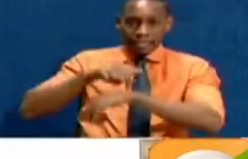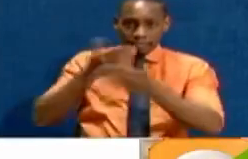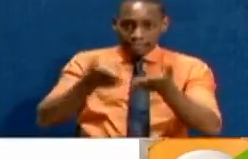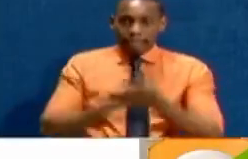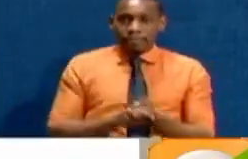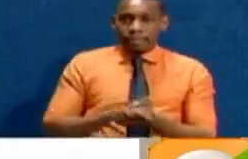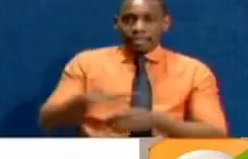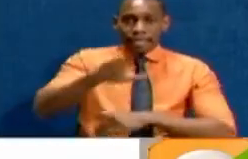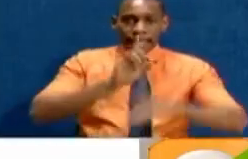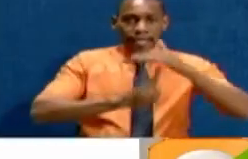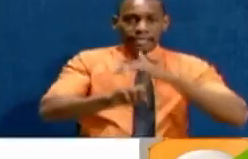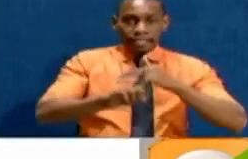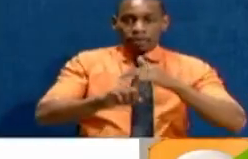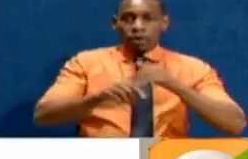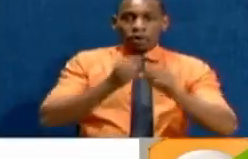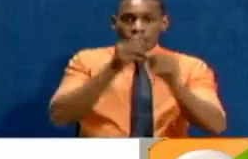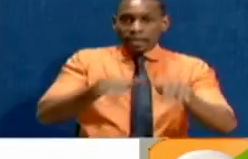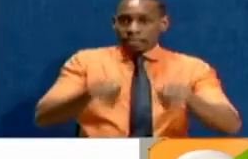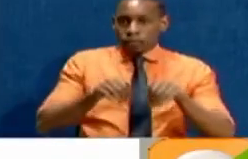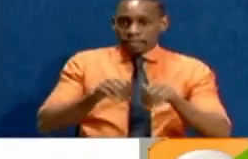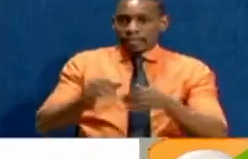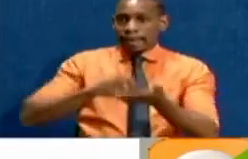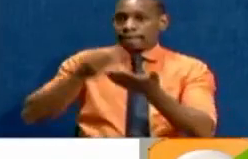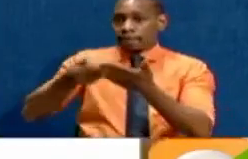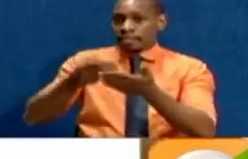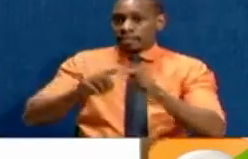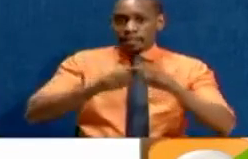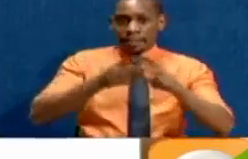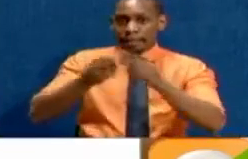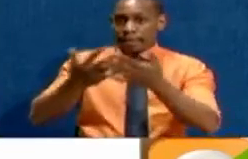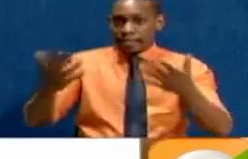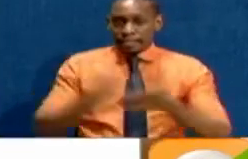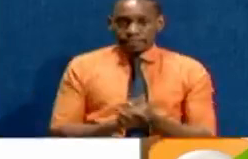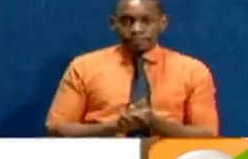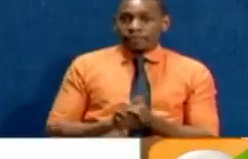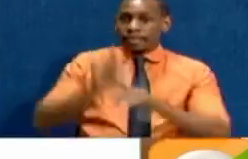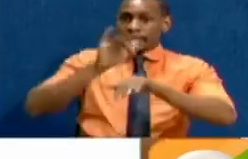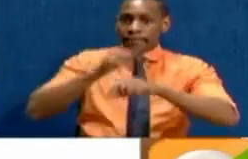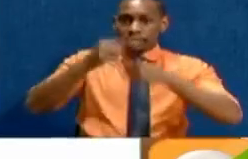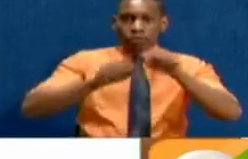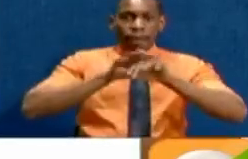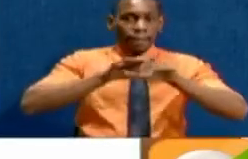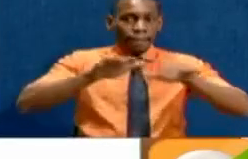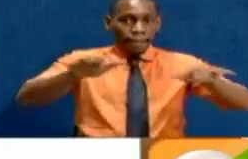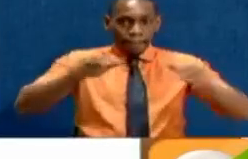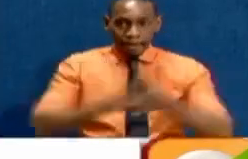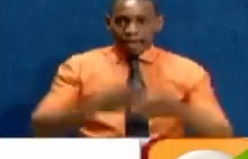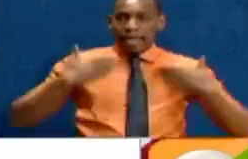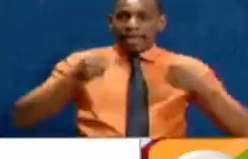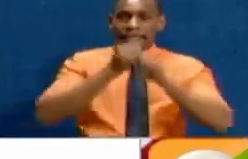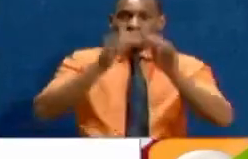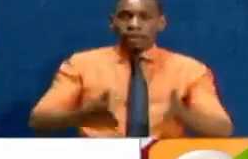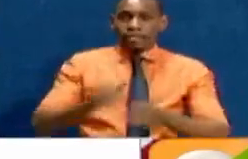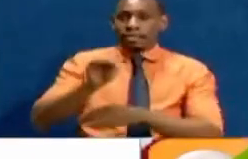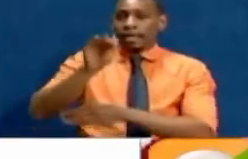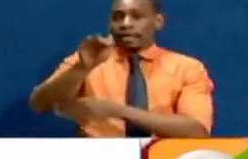moment. The point of entry staff are waiting for funds to fix these utilities. And with infections being on an upward trajectory, health workers are